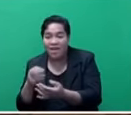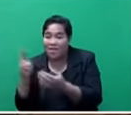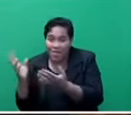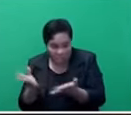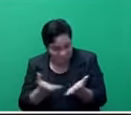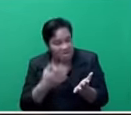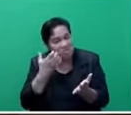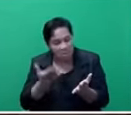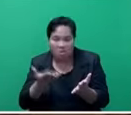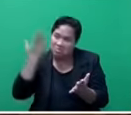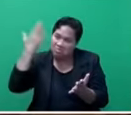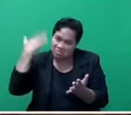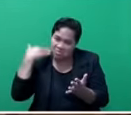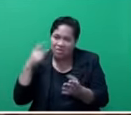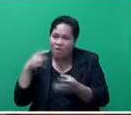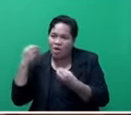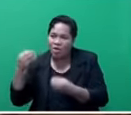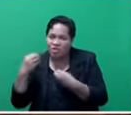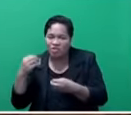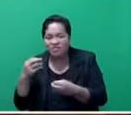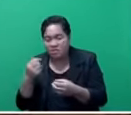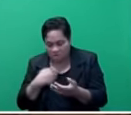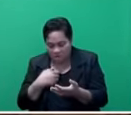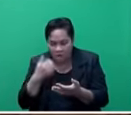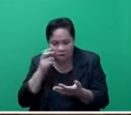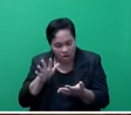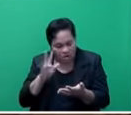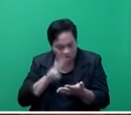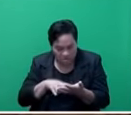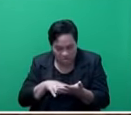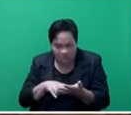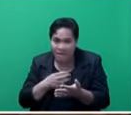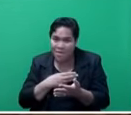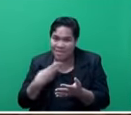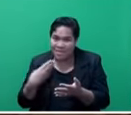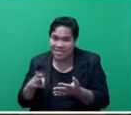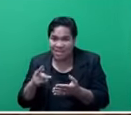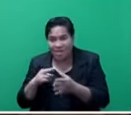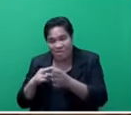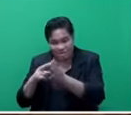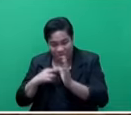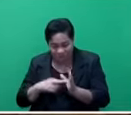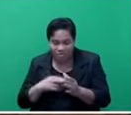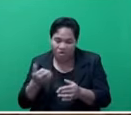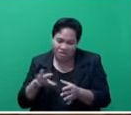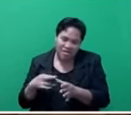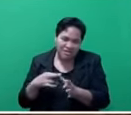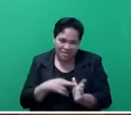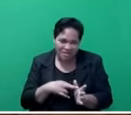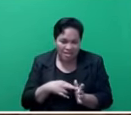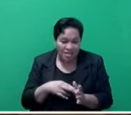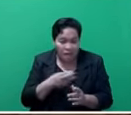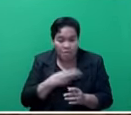done by the Auditor General about what they need to do. And I see the Minister's response, what the Permanent Secretary and the team has been able to do. The Ministry has